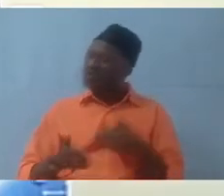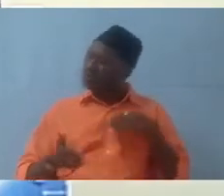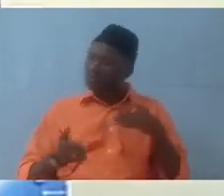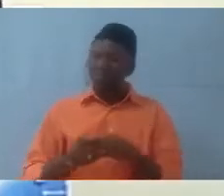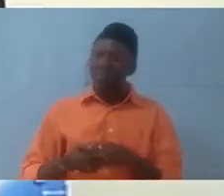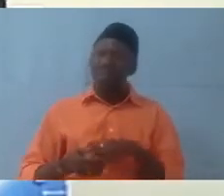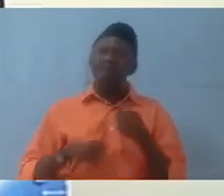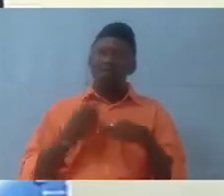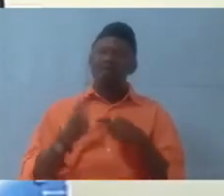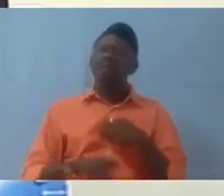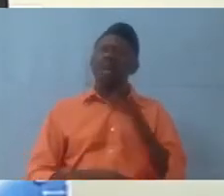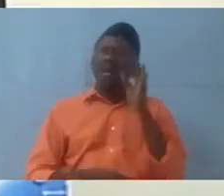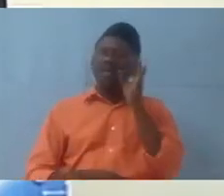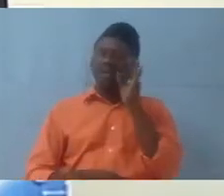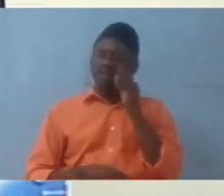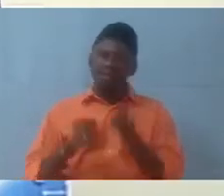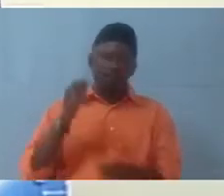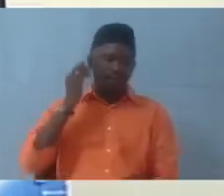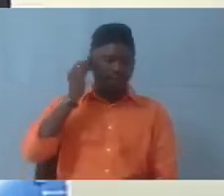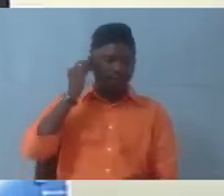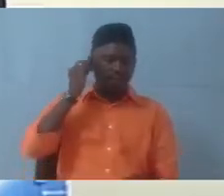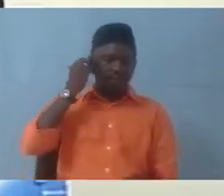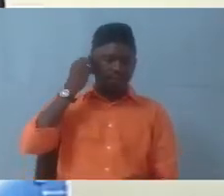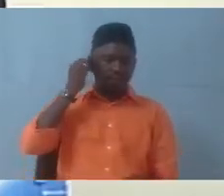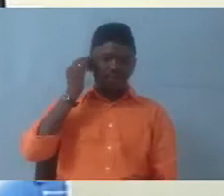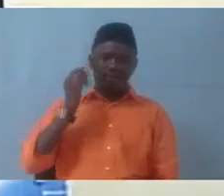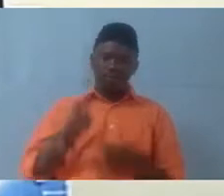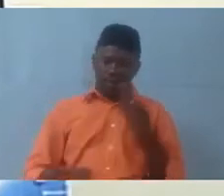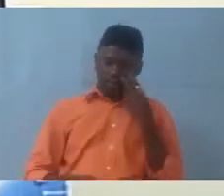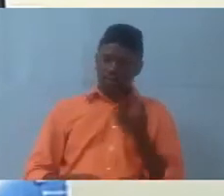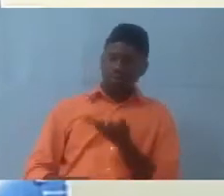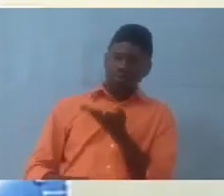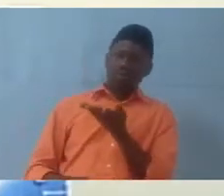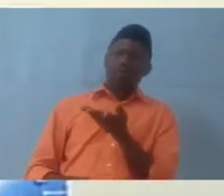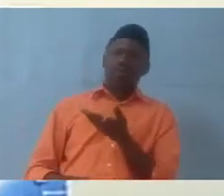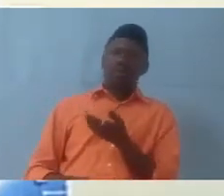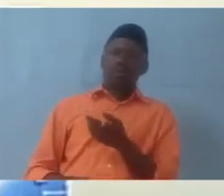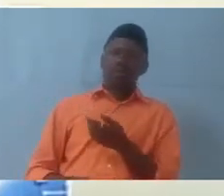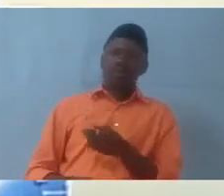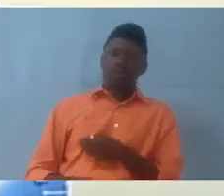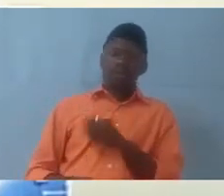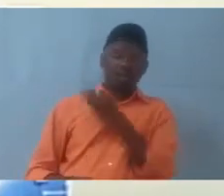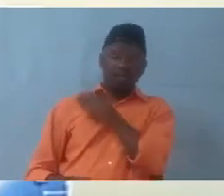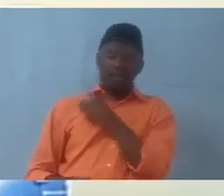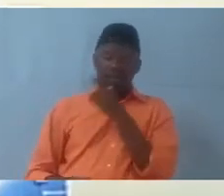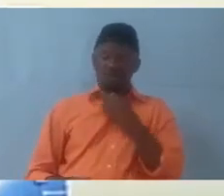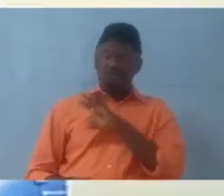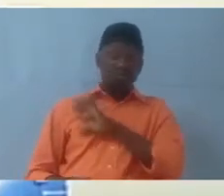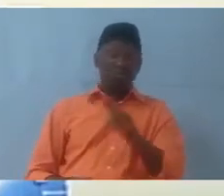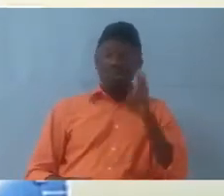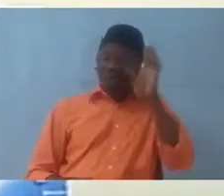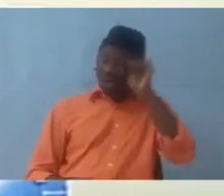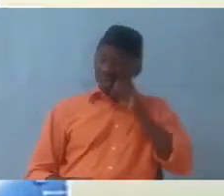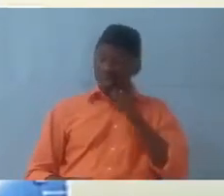Then he said to me, look, see master JS, see what I have told you. He doesn't even understand his law on